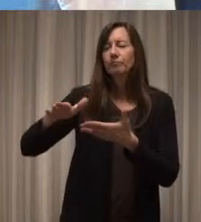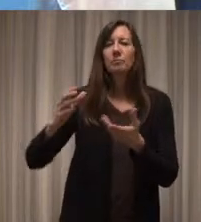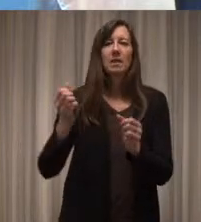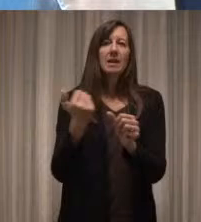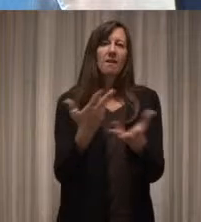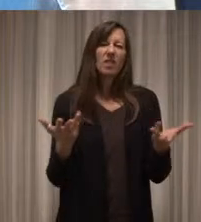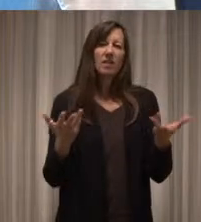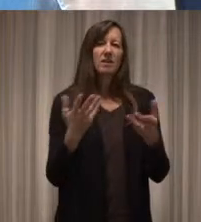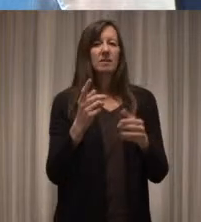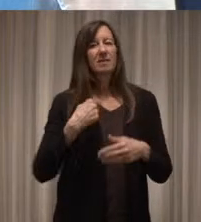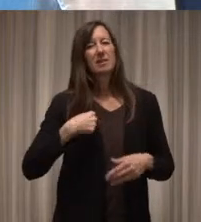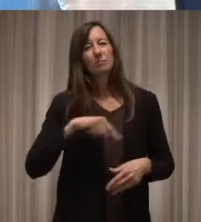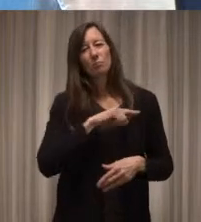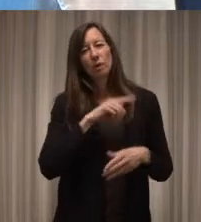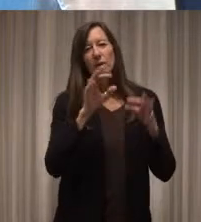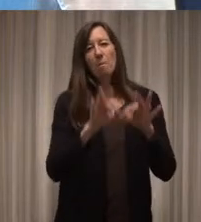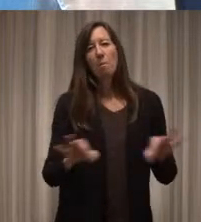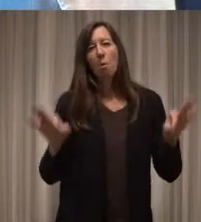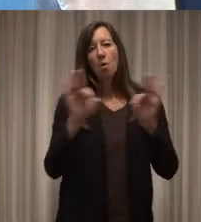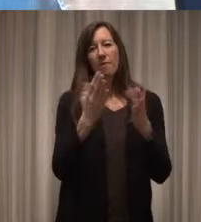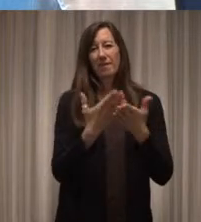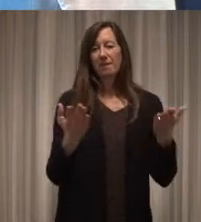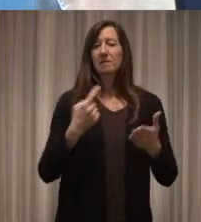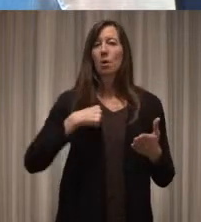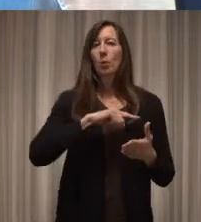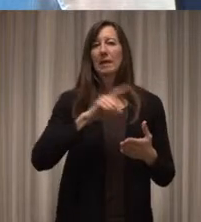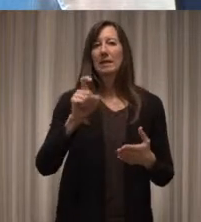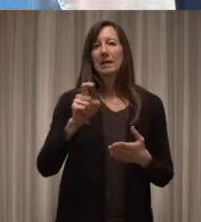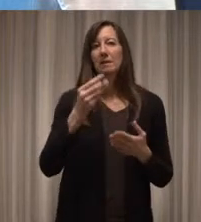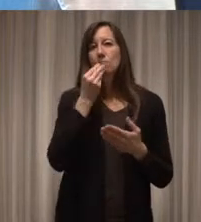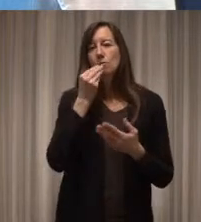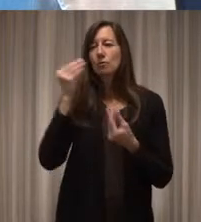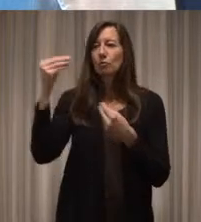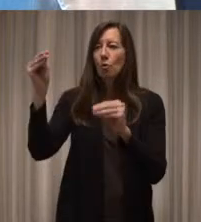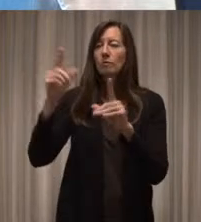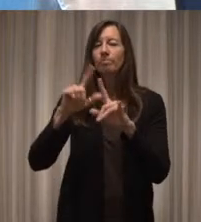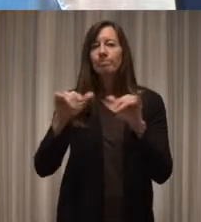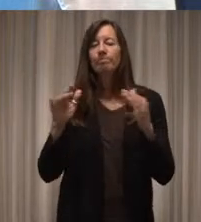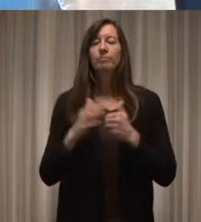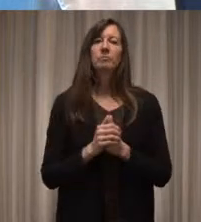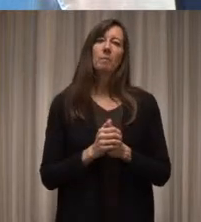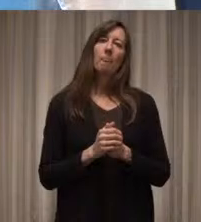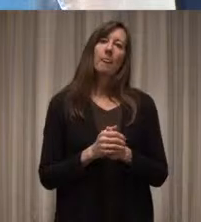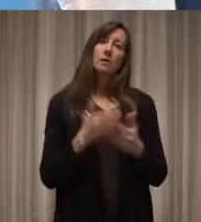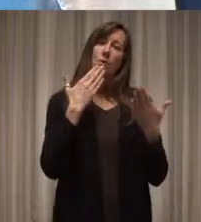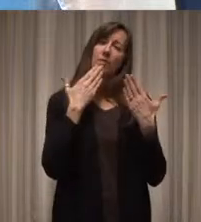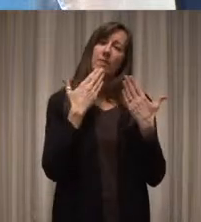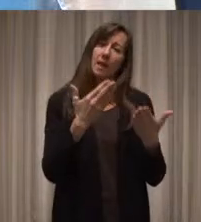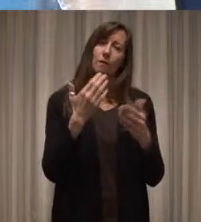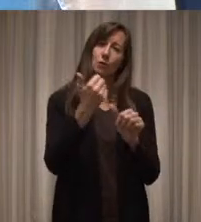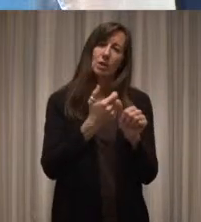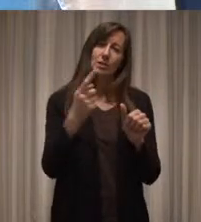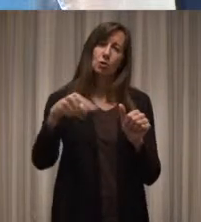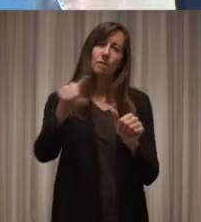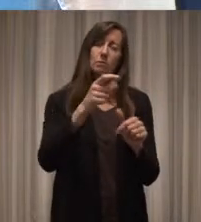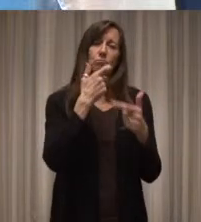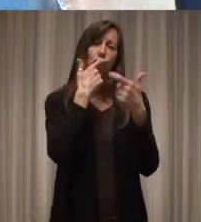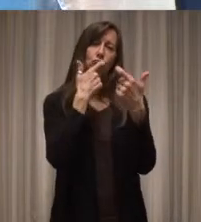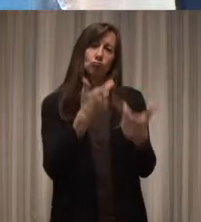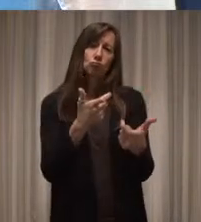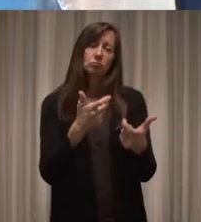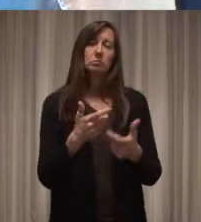need. So thank you to all of you, as always. Thank you to each of you for tuning in. Thank you for your patience